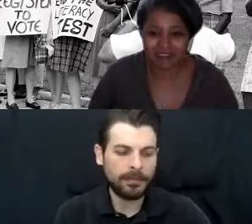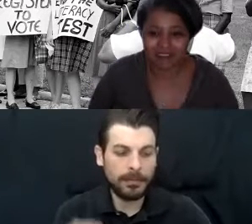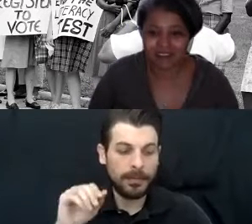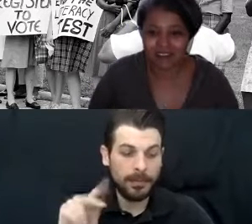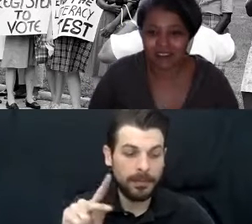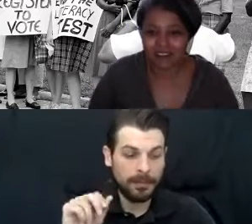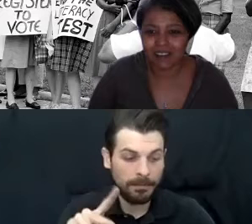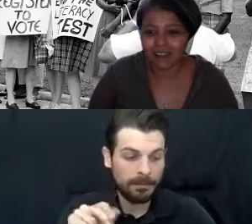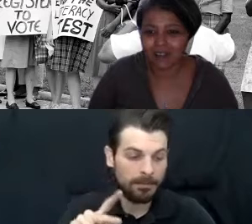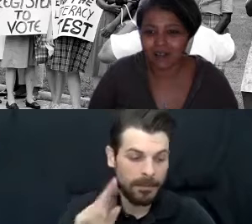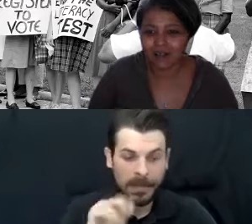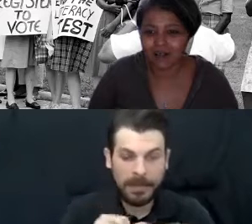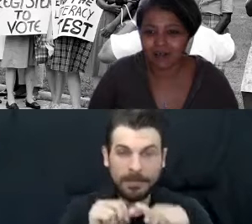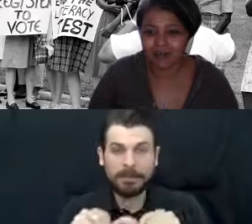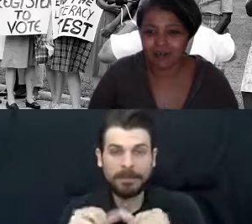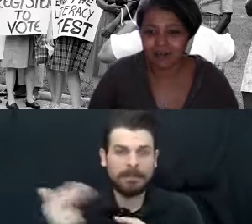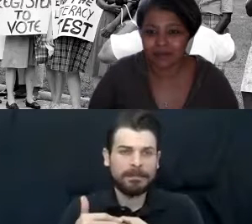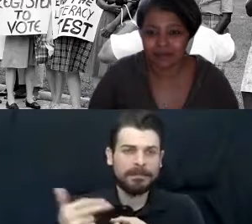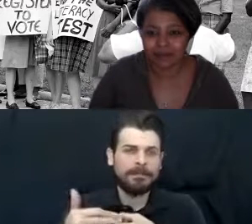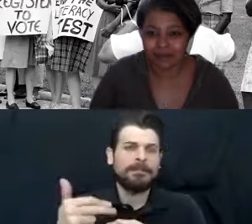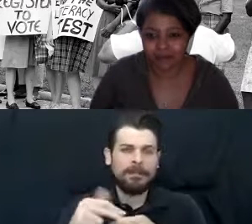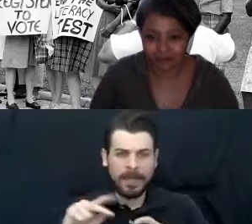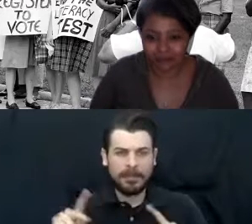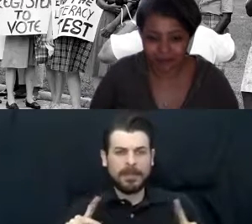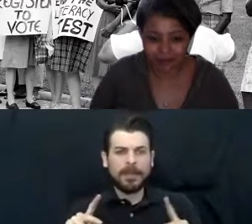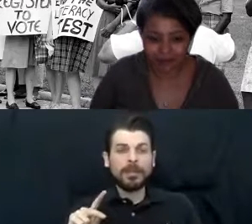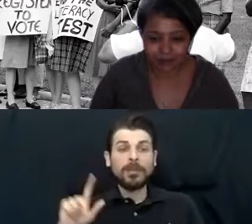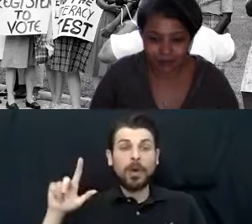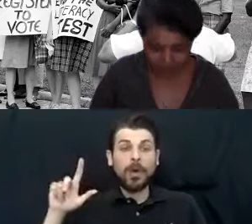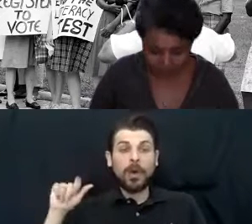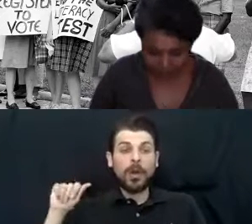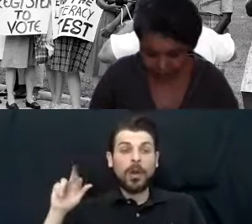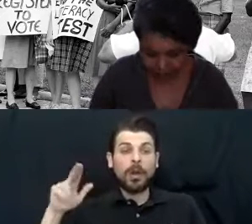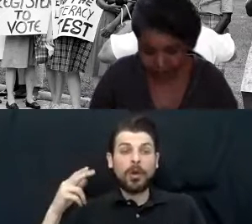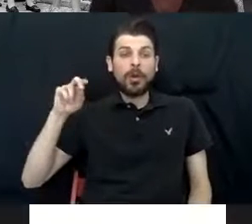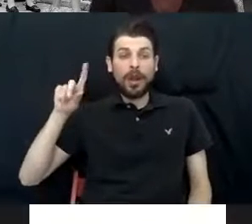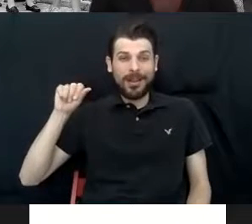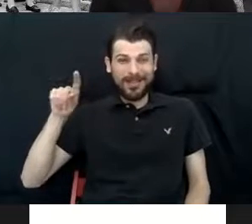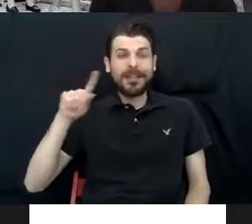Okay, great. So our presentation begins with